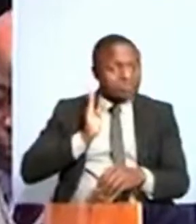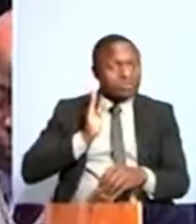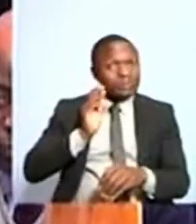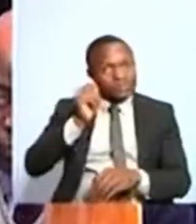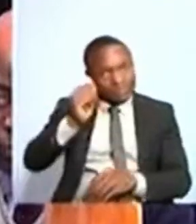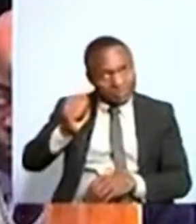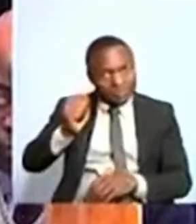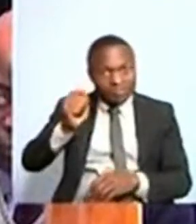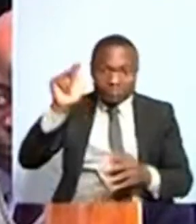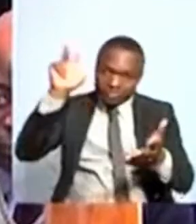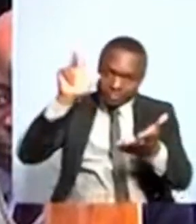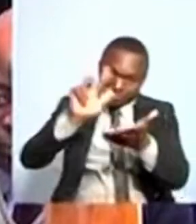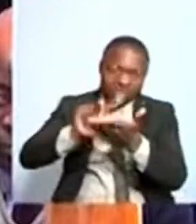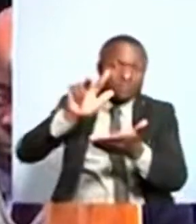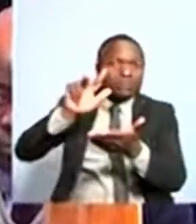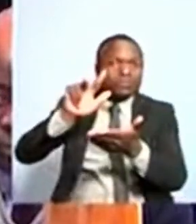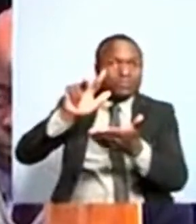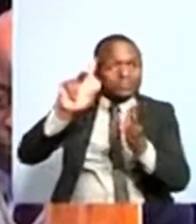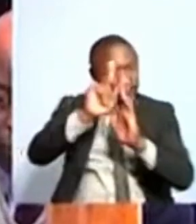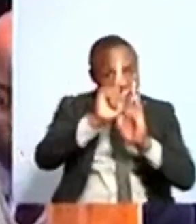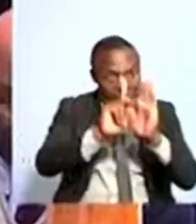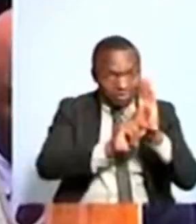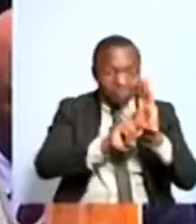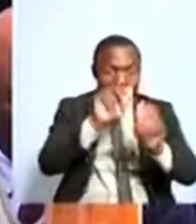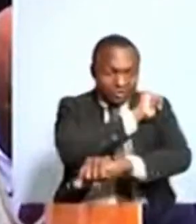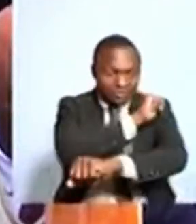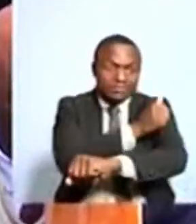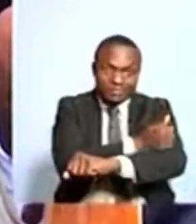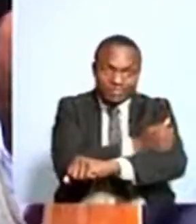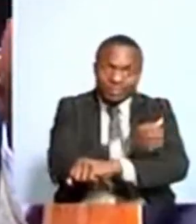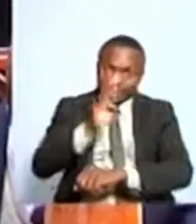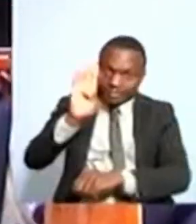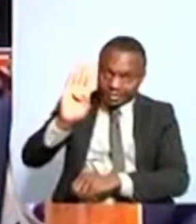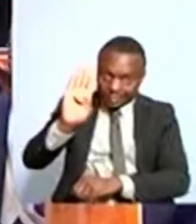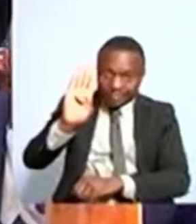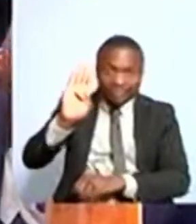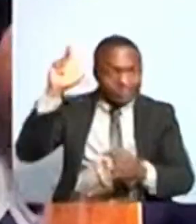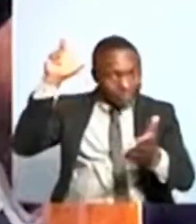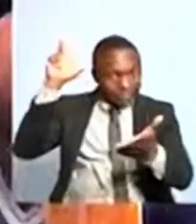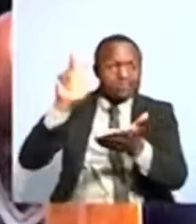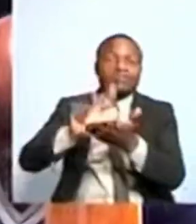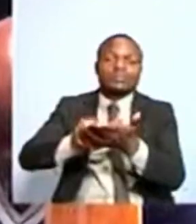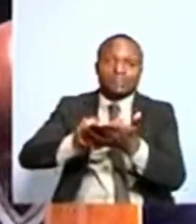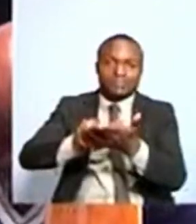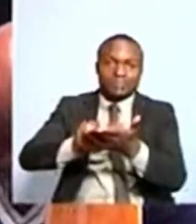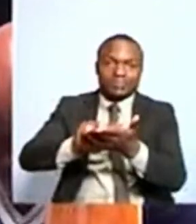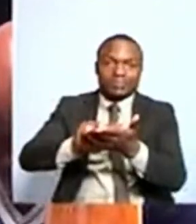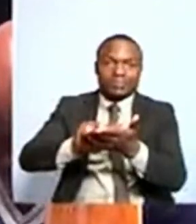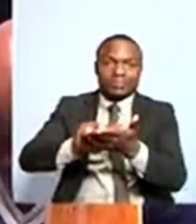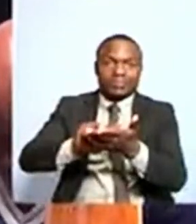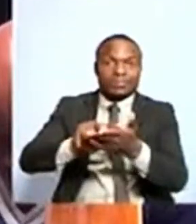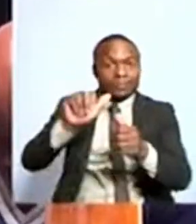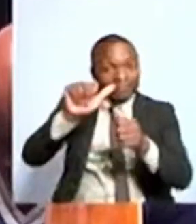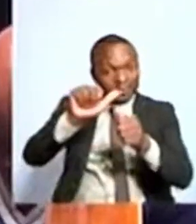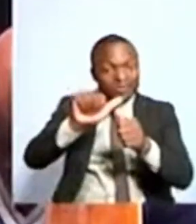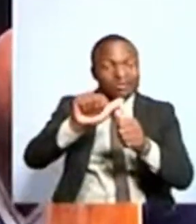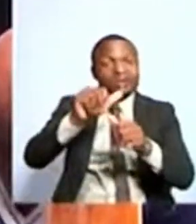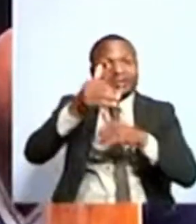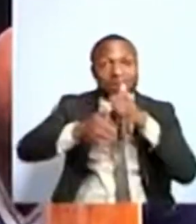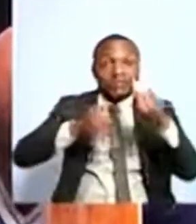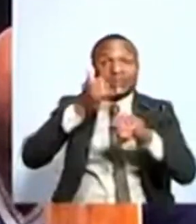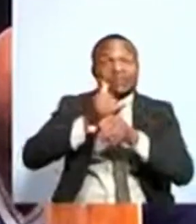A, approve the policies of the authority, B, approve the annual work